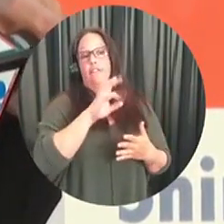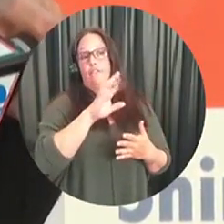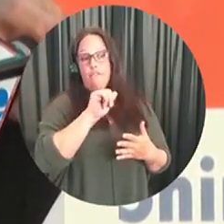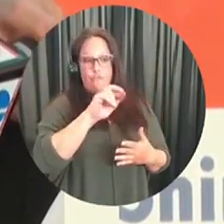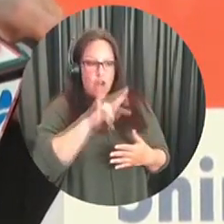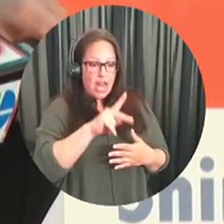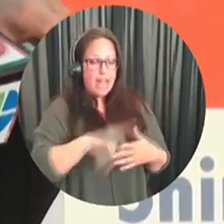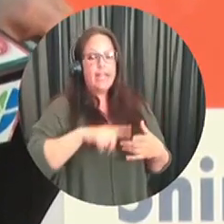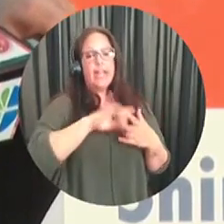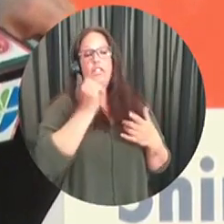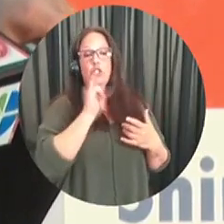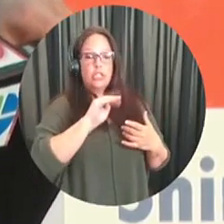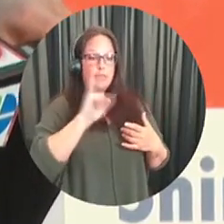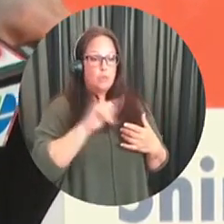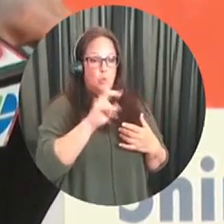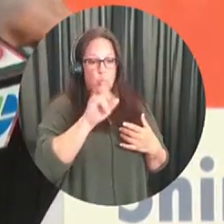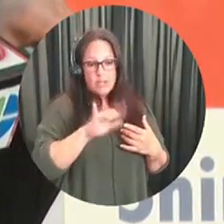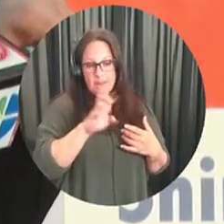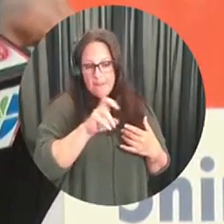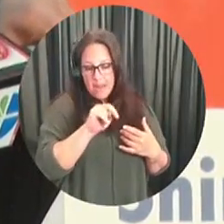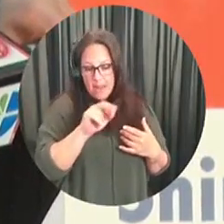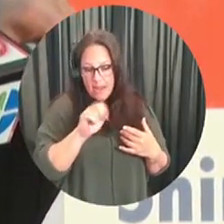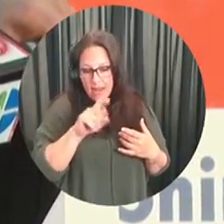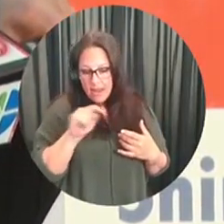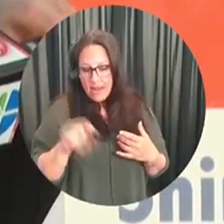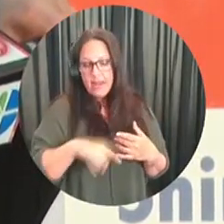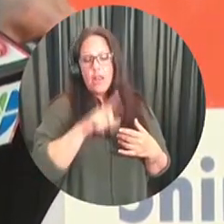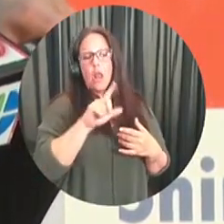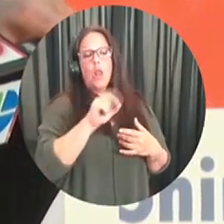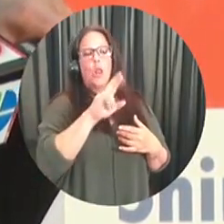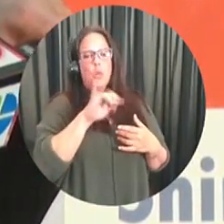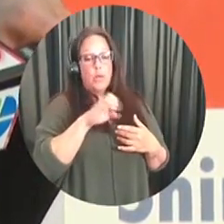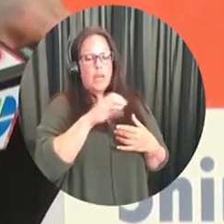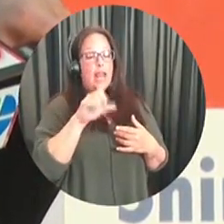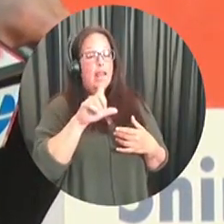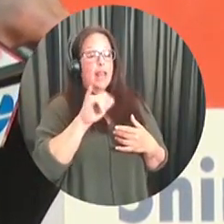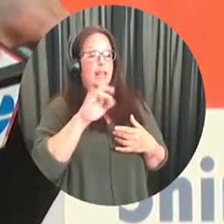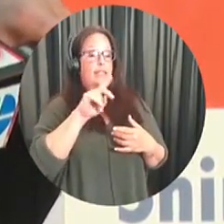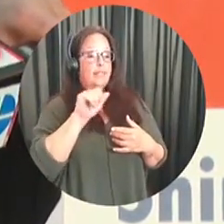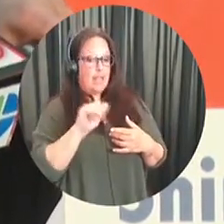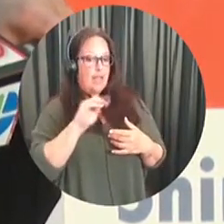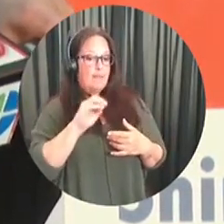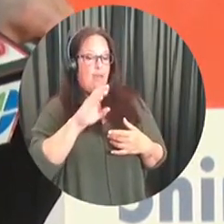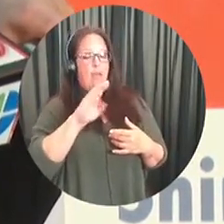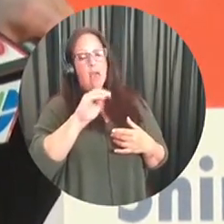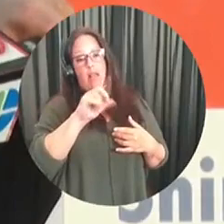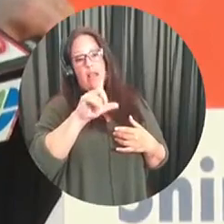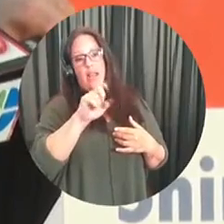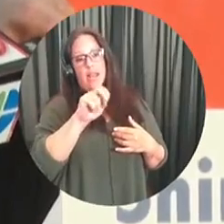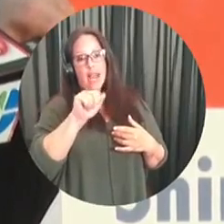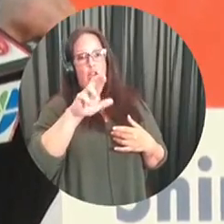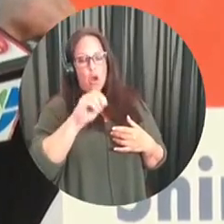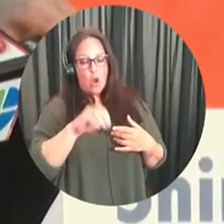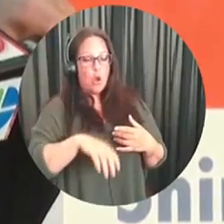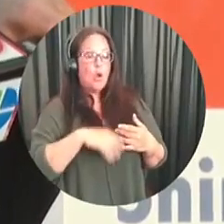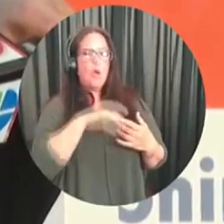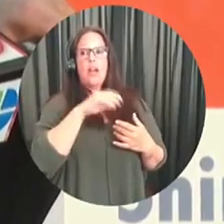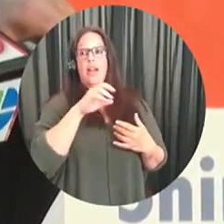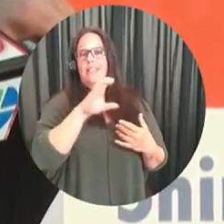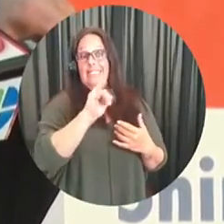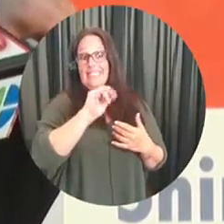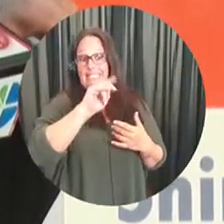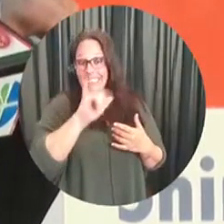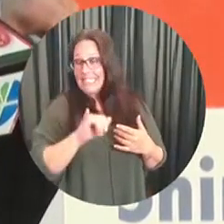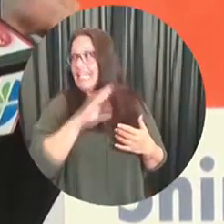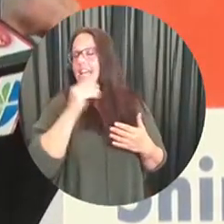Judy Bennett, Louie and Linda Molinaro, and Cindy Hemingway, and Mary Jeeves in honor